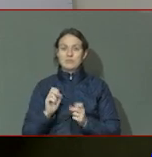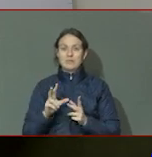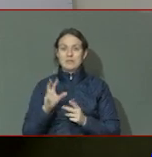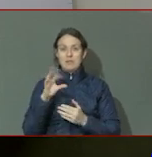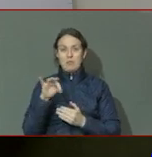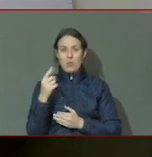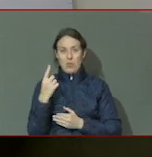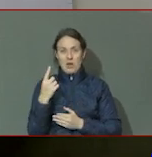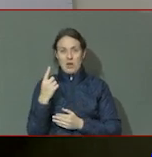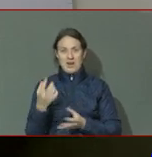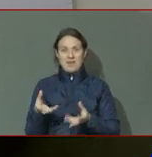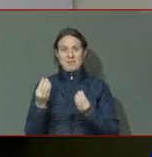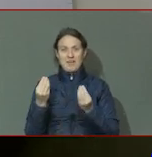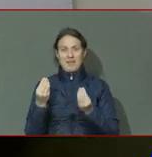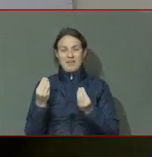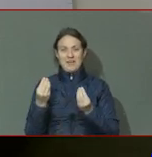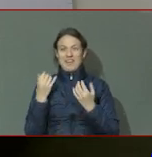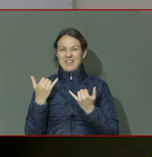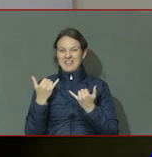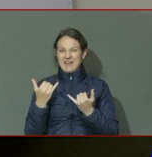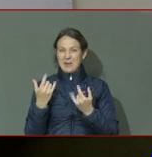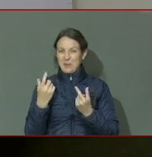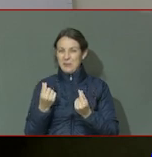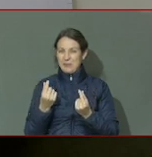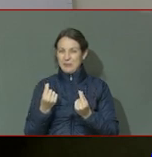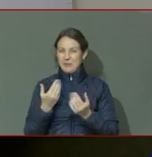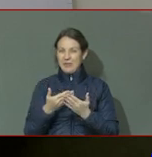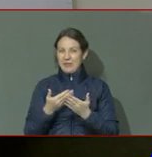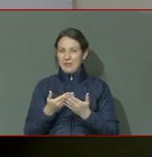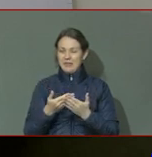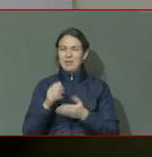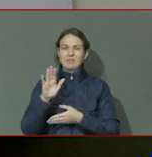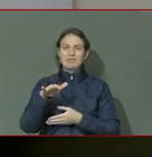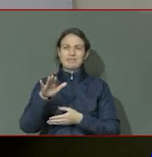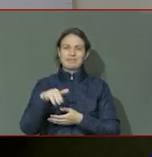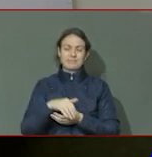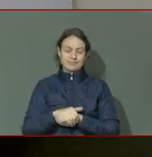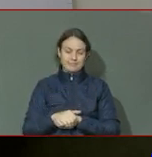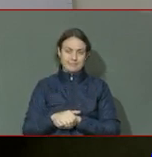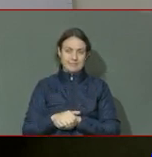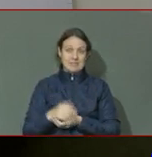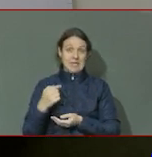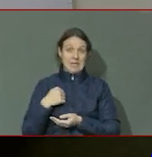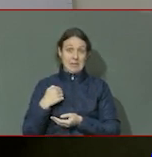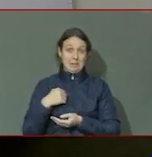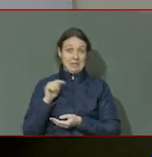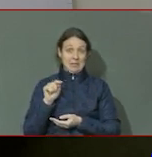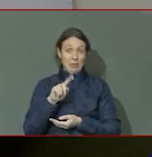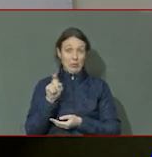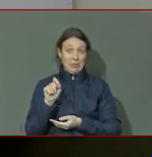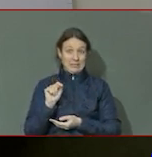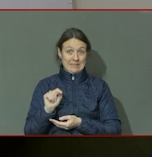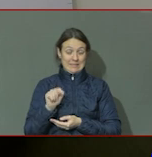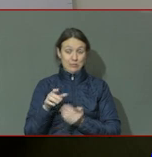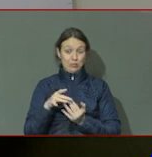8. Now I must do the thing, but now, boys and girls, why I've chosen this question,